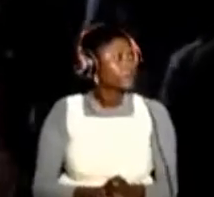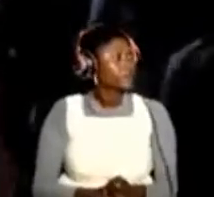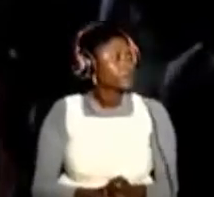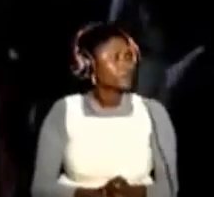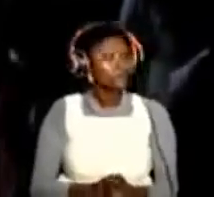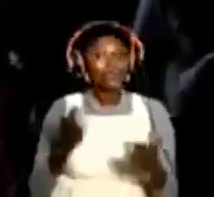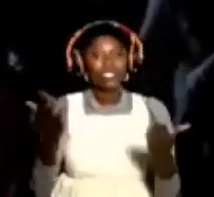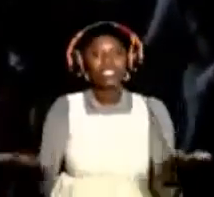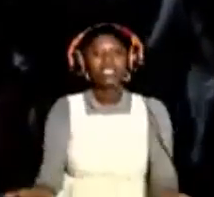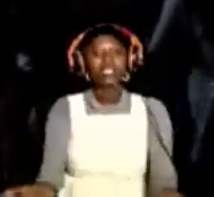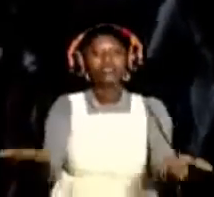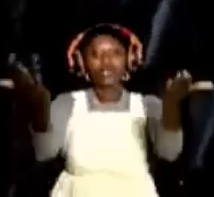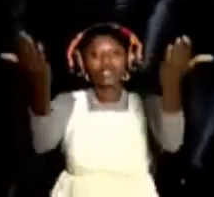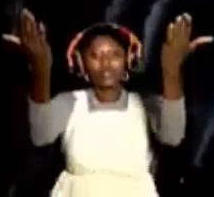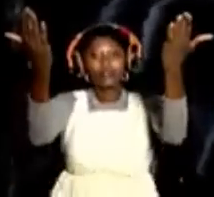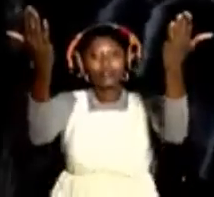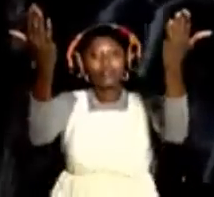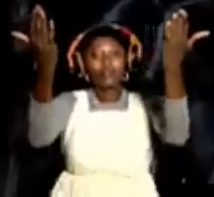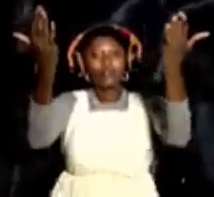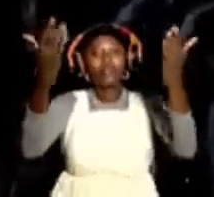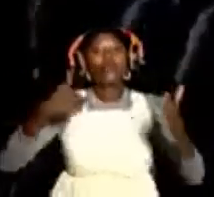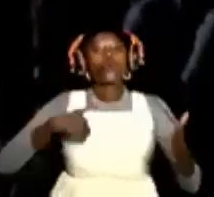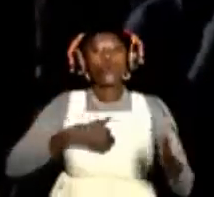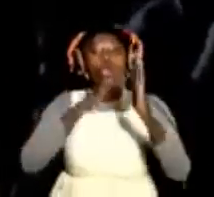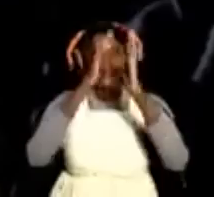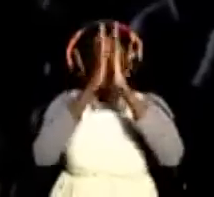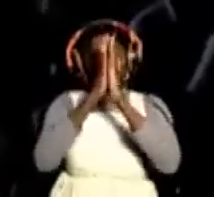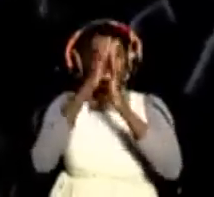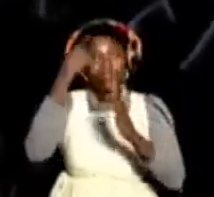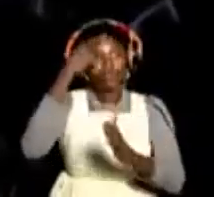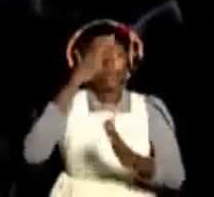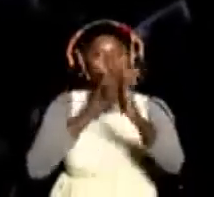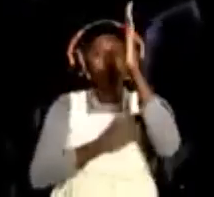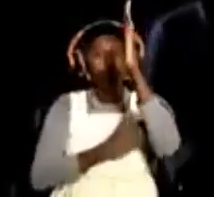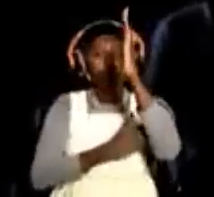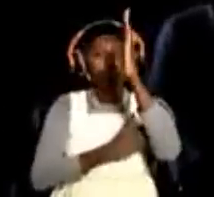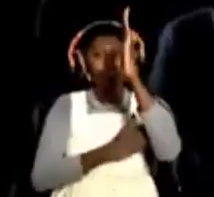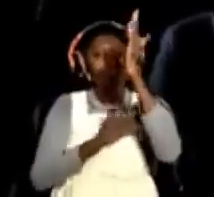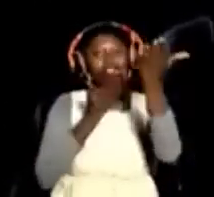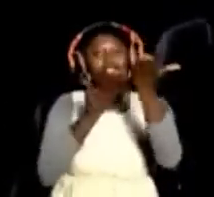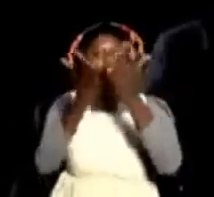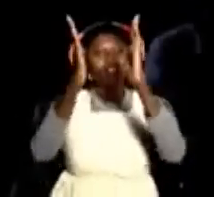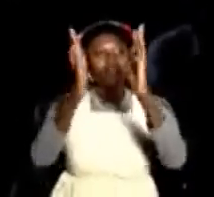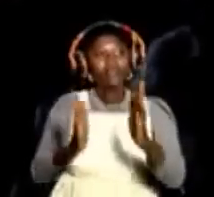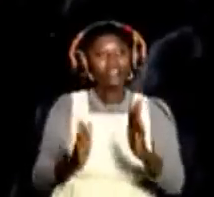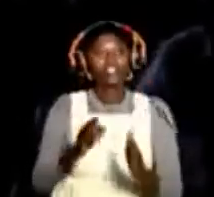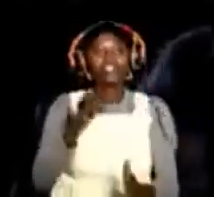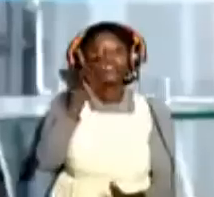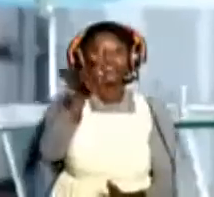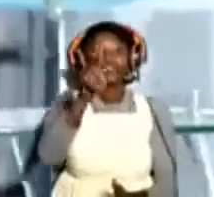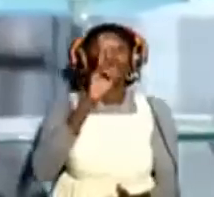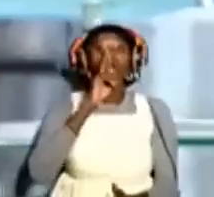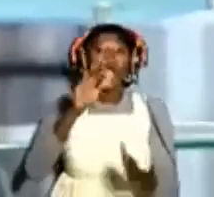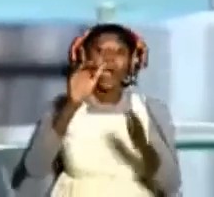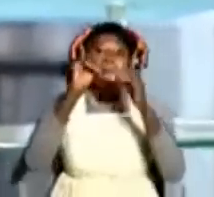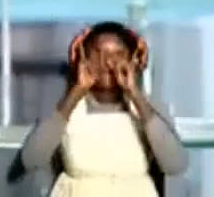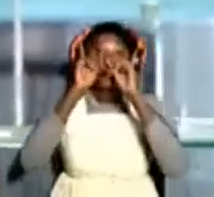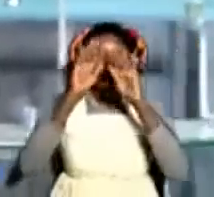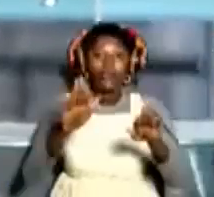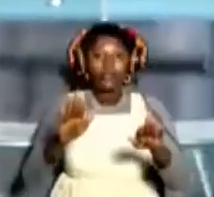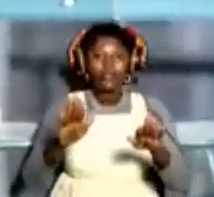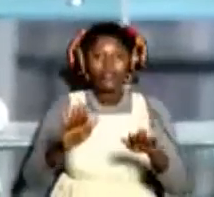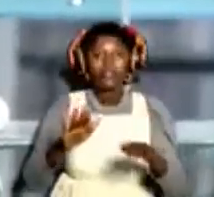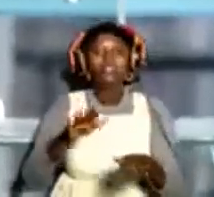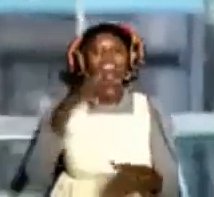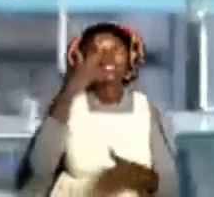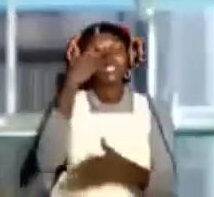Let's rise up as we pray for God's servants. How many of us have been blessed?